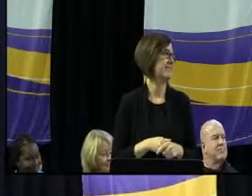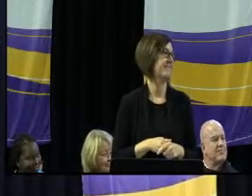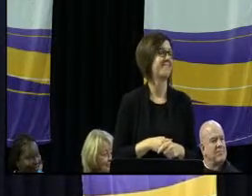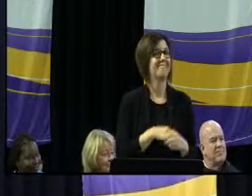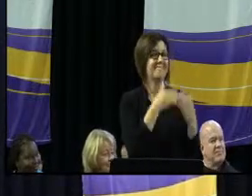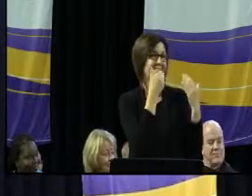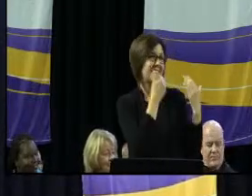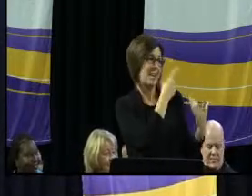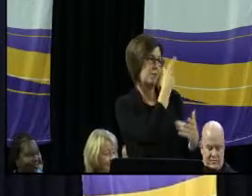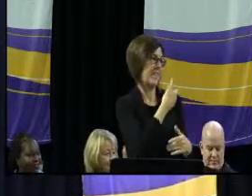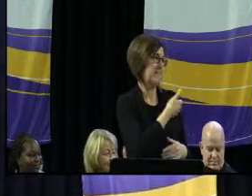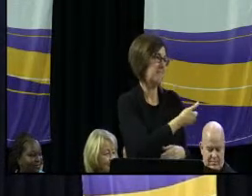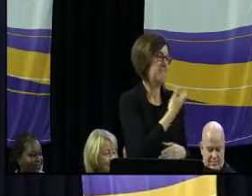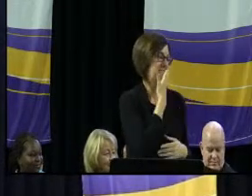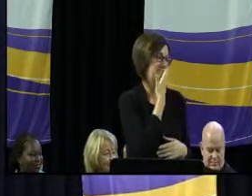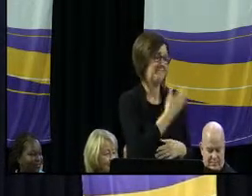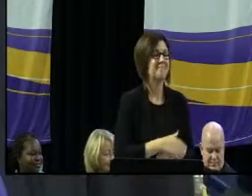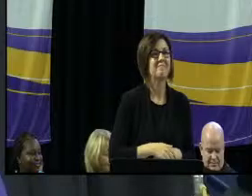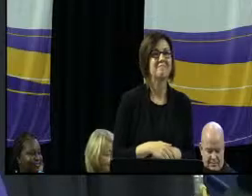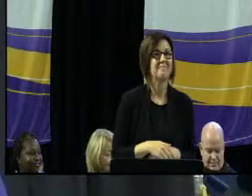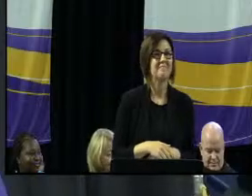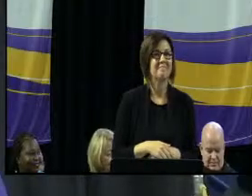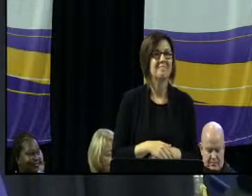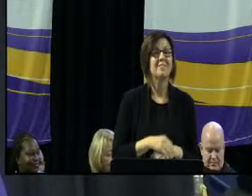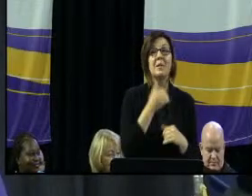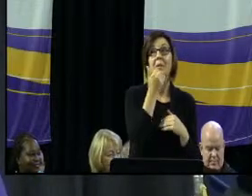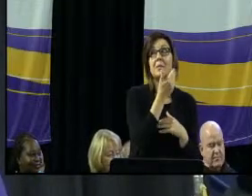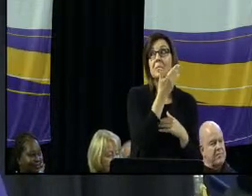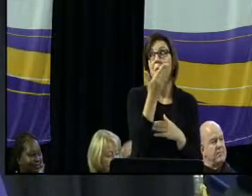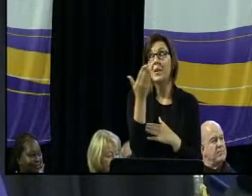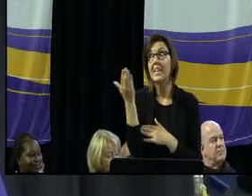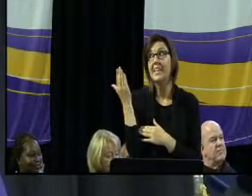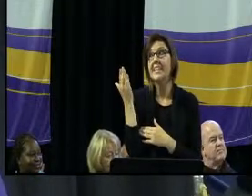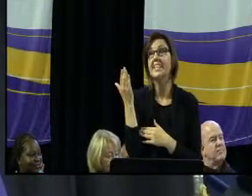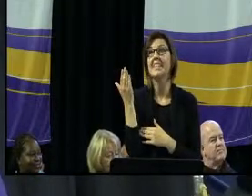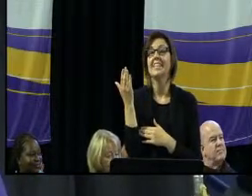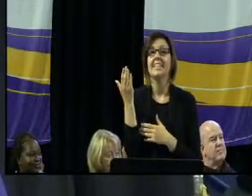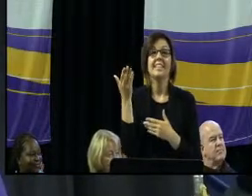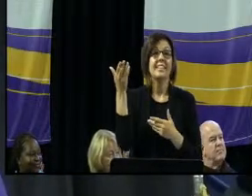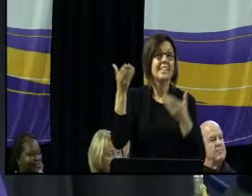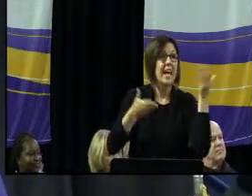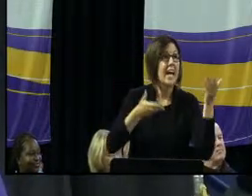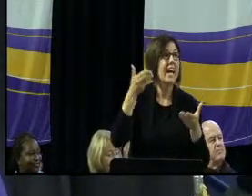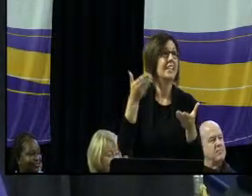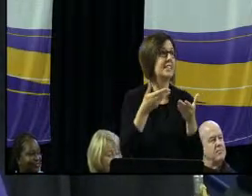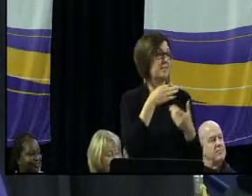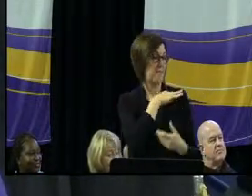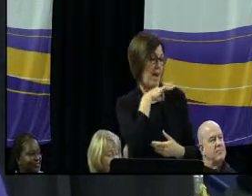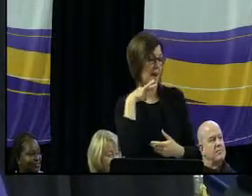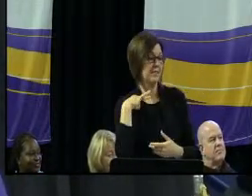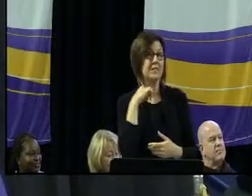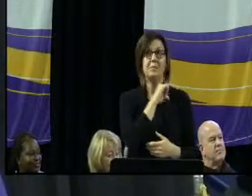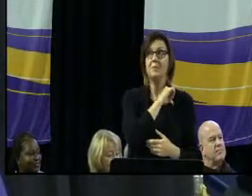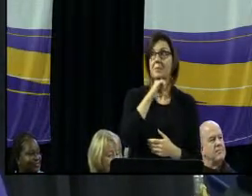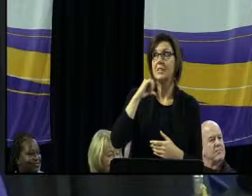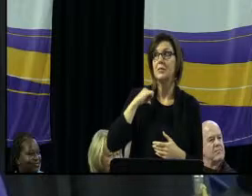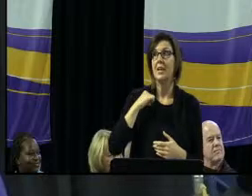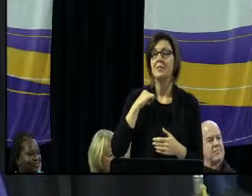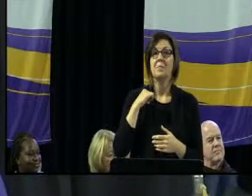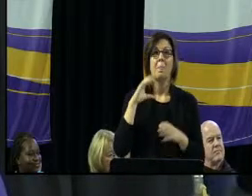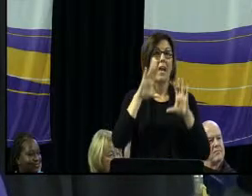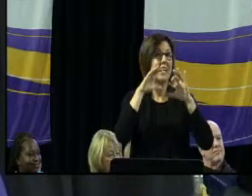Thank you for the introduction, Taryn. Good morning, guests, faculty, administration, and the Wilson Class